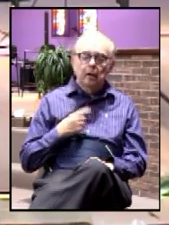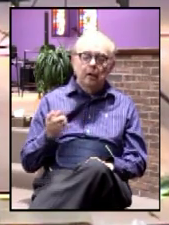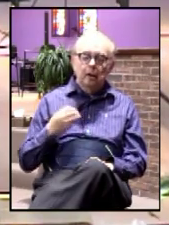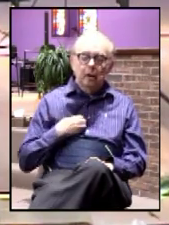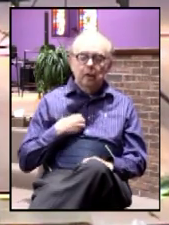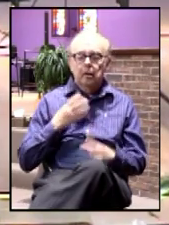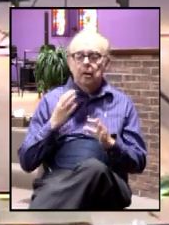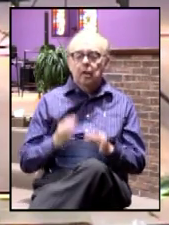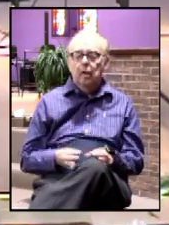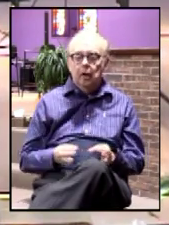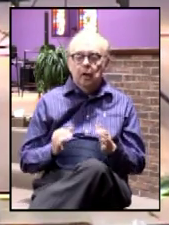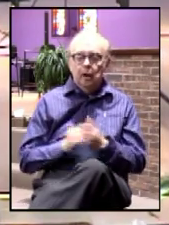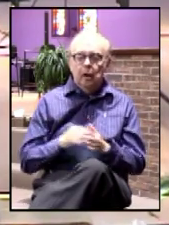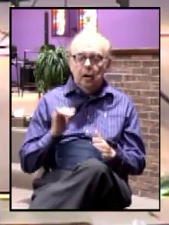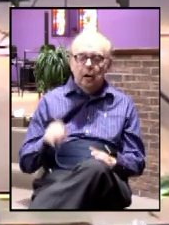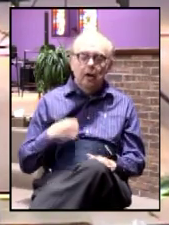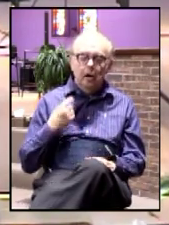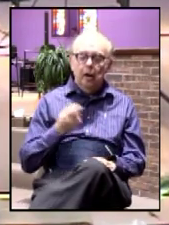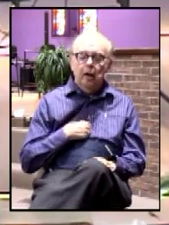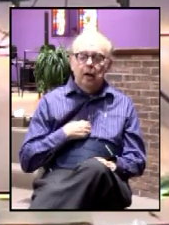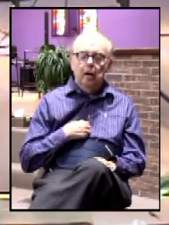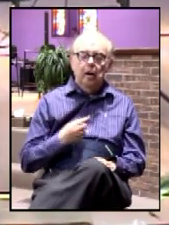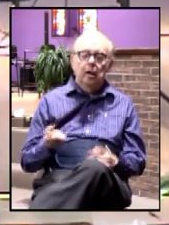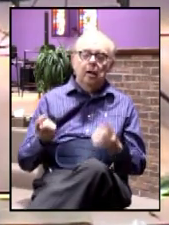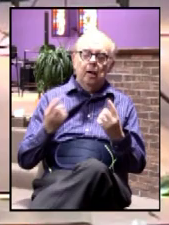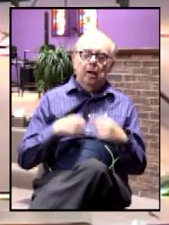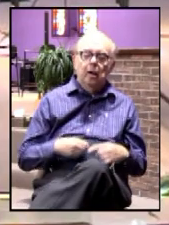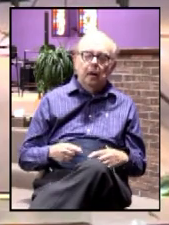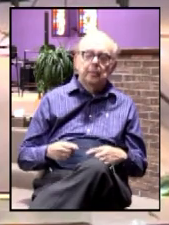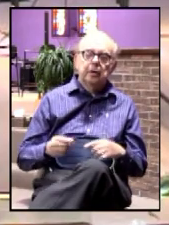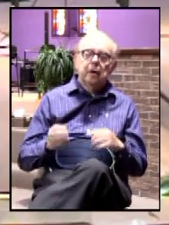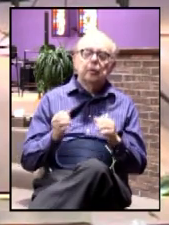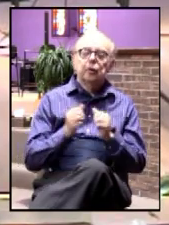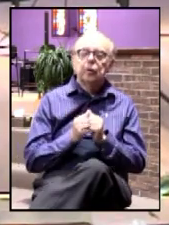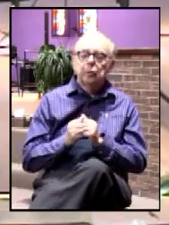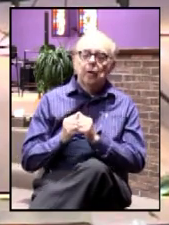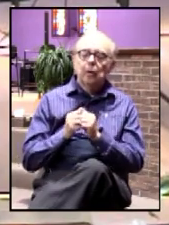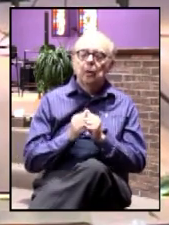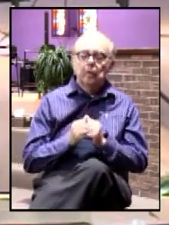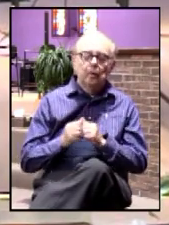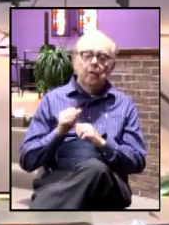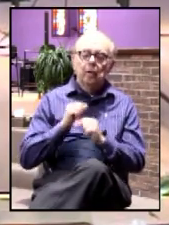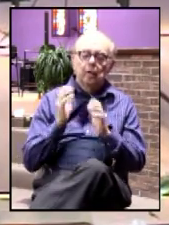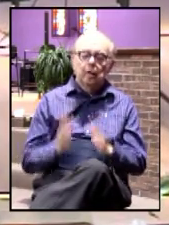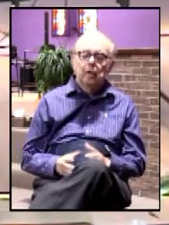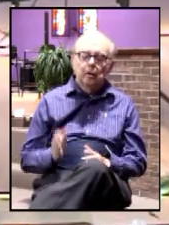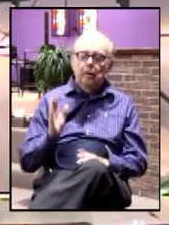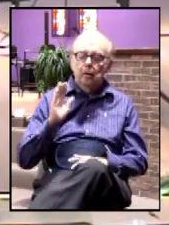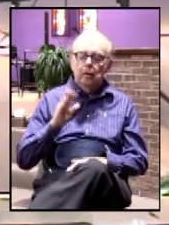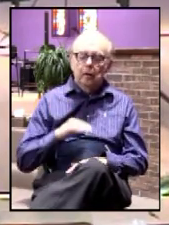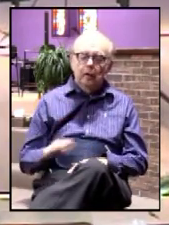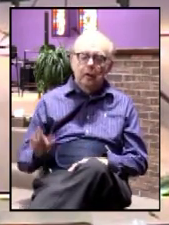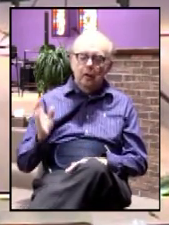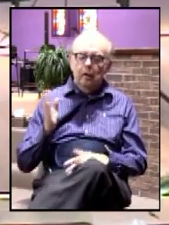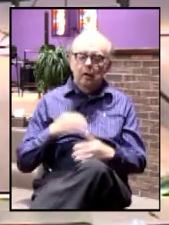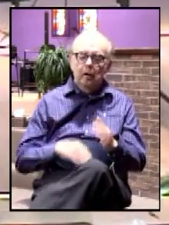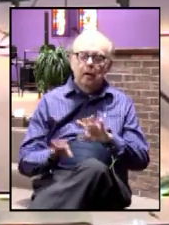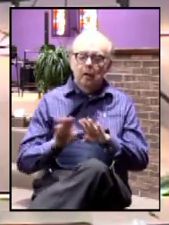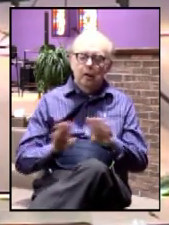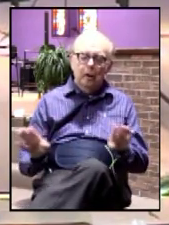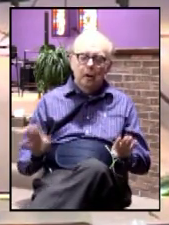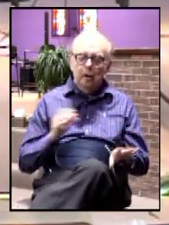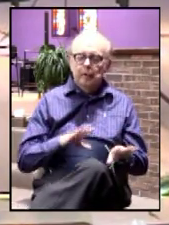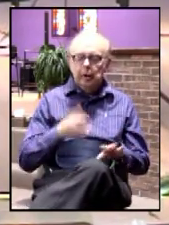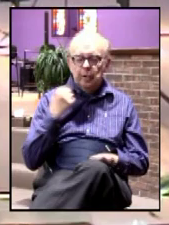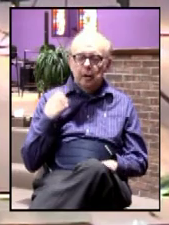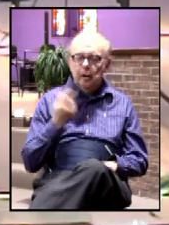That you have decided that yes, we are going to become co-laborers. That when a child walks through these doors, we're going to